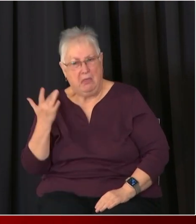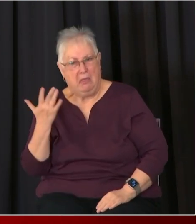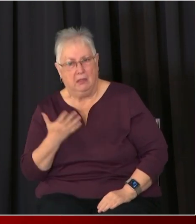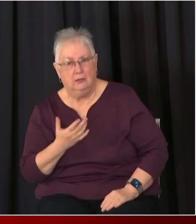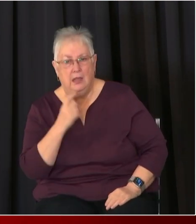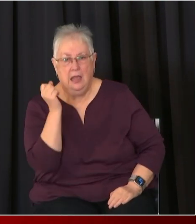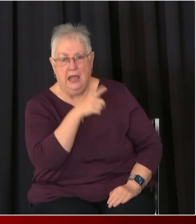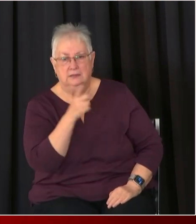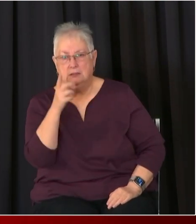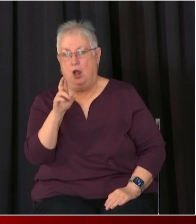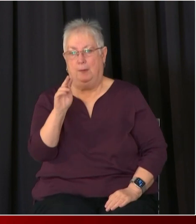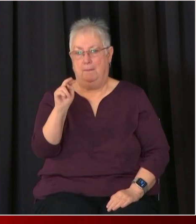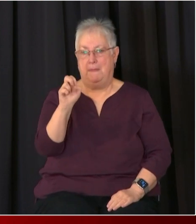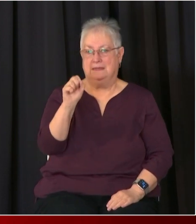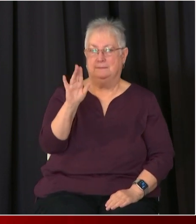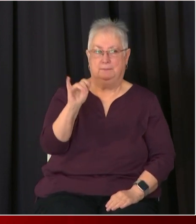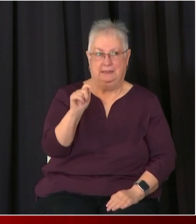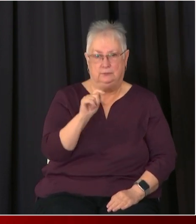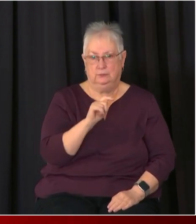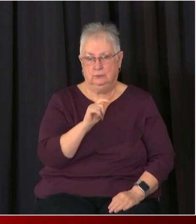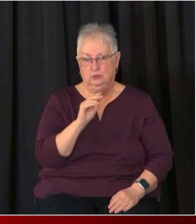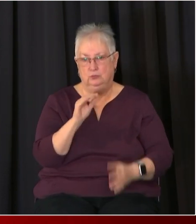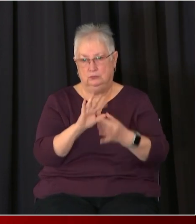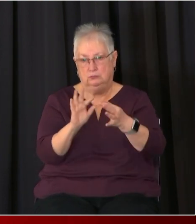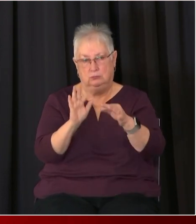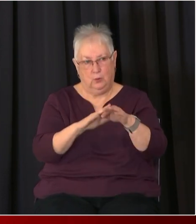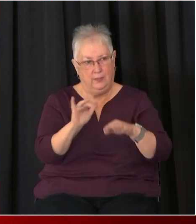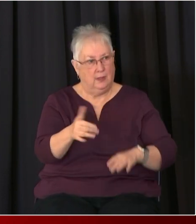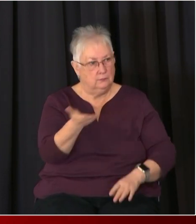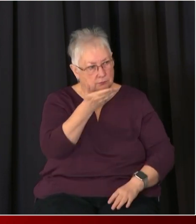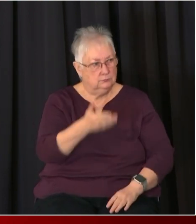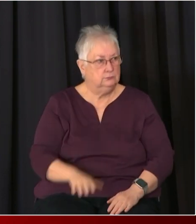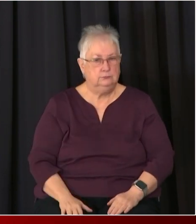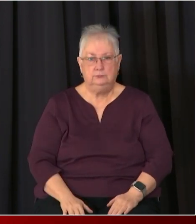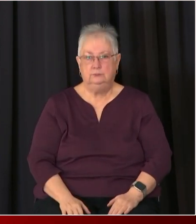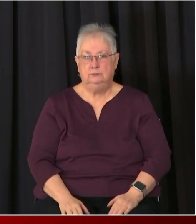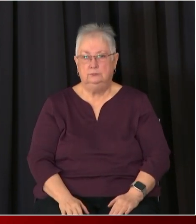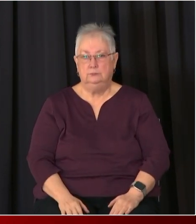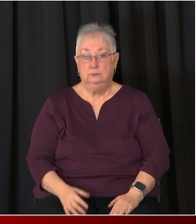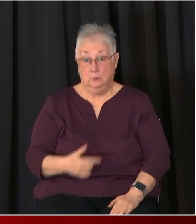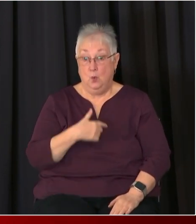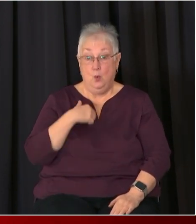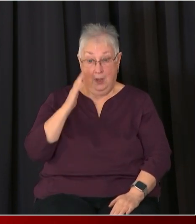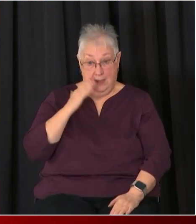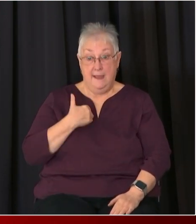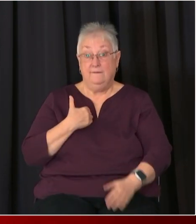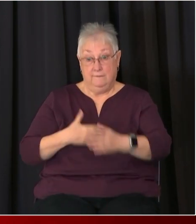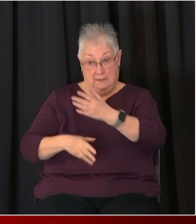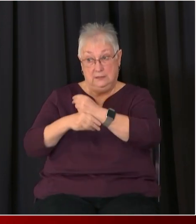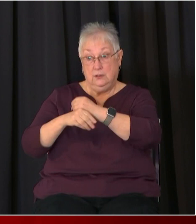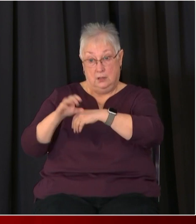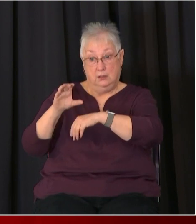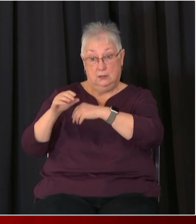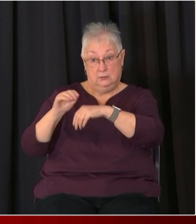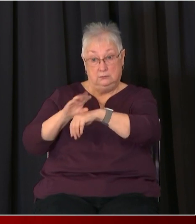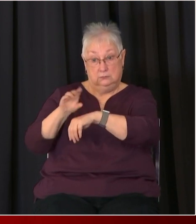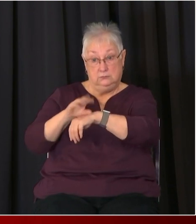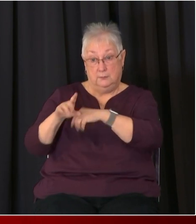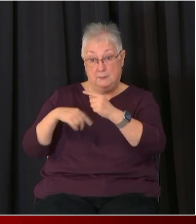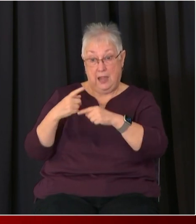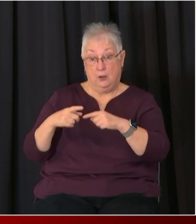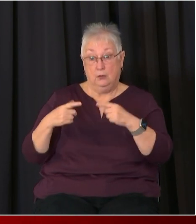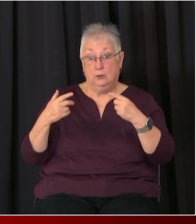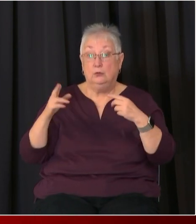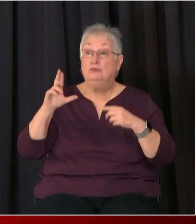but I also want to say that we are going to have additional guidance about recreational